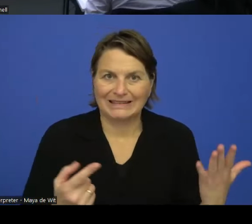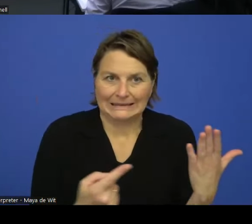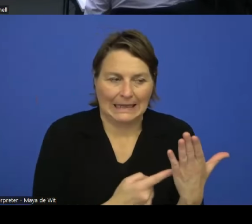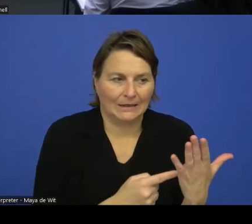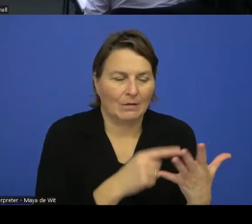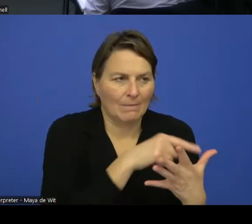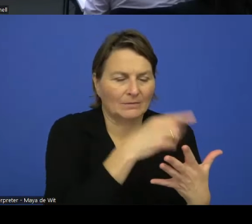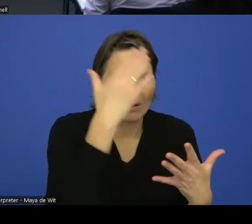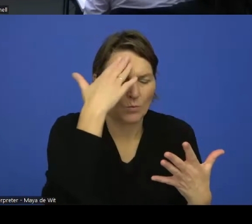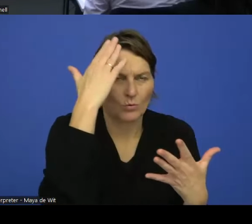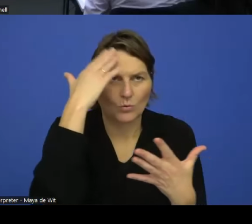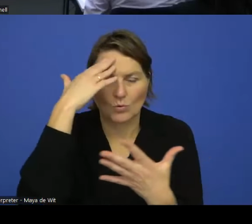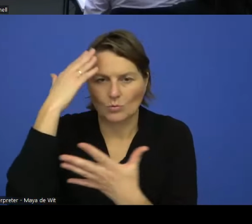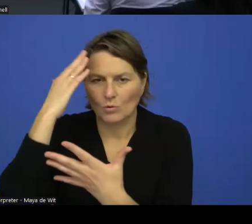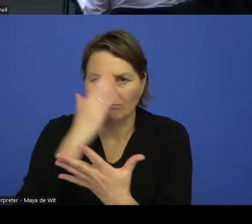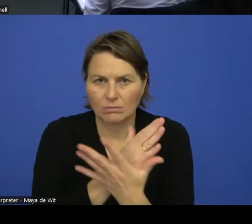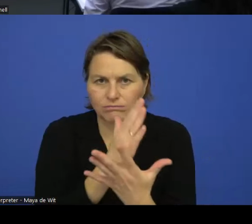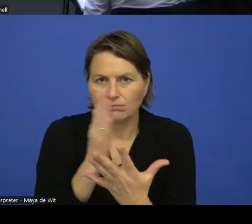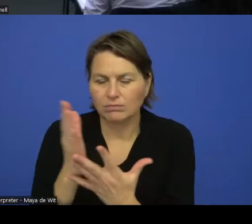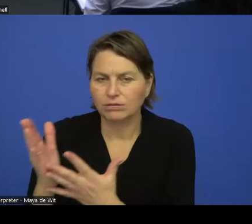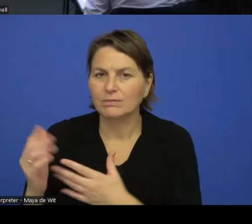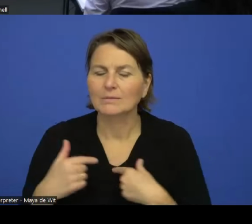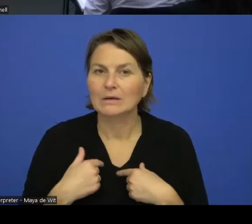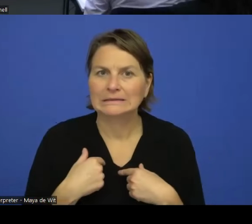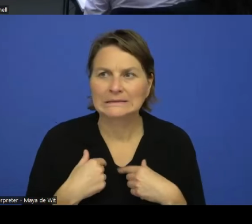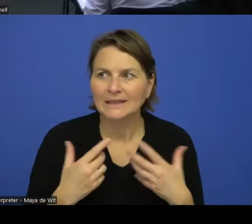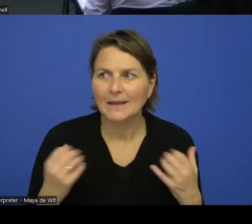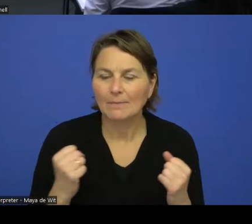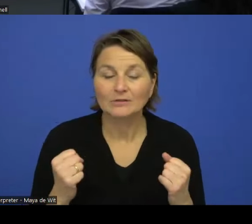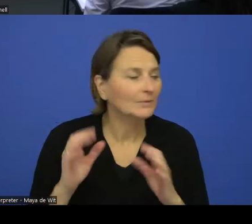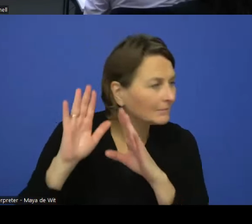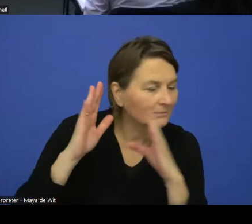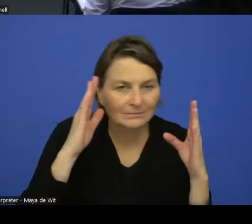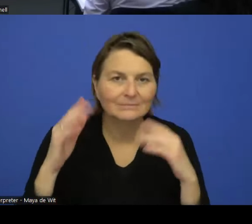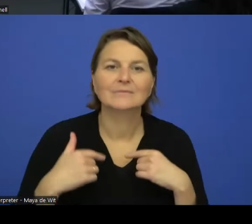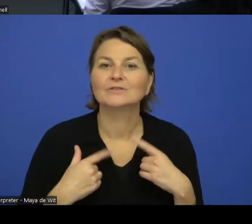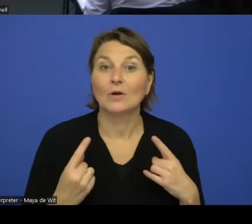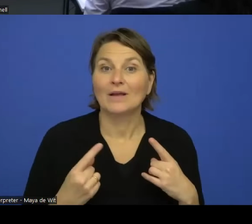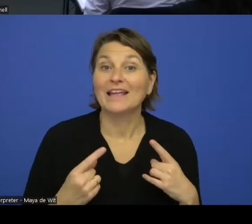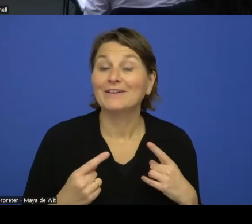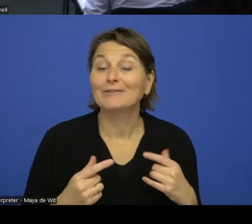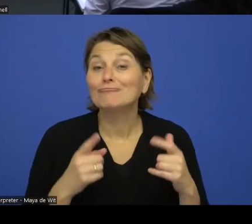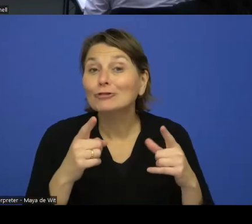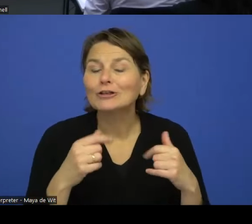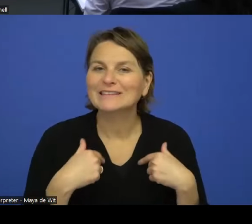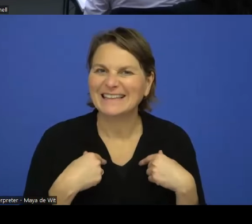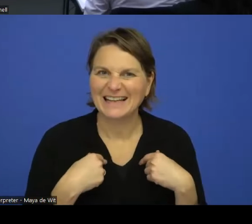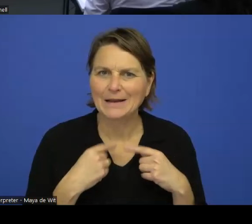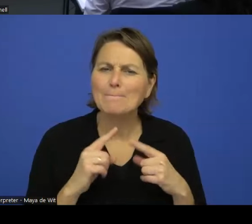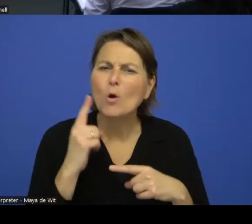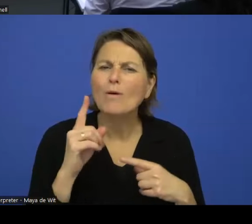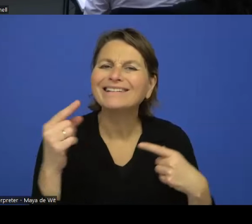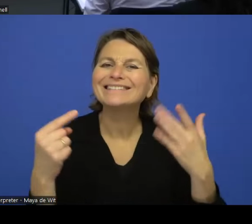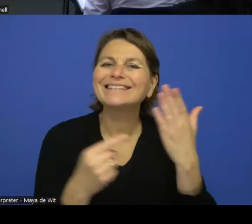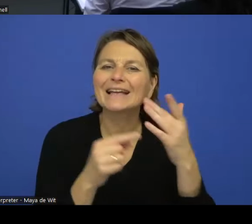an engineer, because it's very difficult to shield yourself from, unless you've got somebody who's very good at doing that, then turning it into a technical specification that